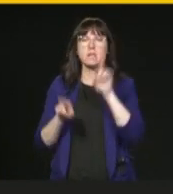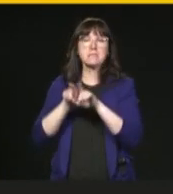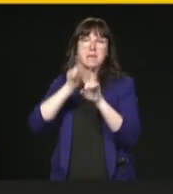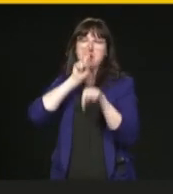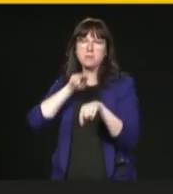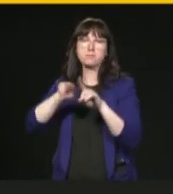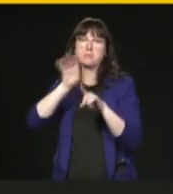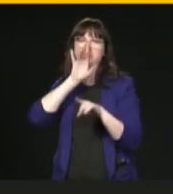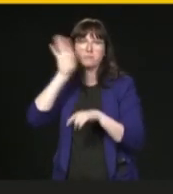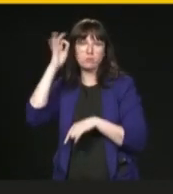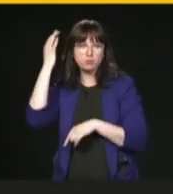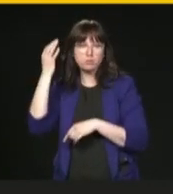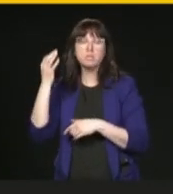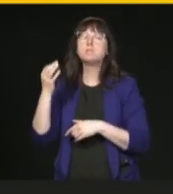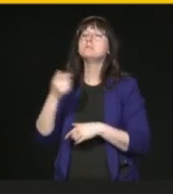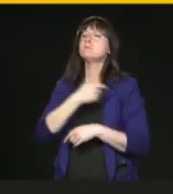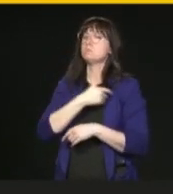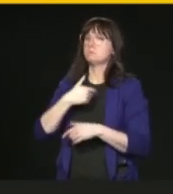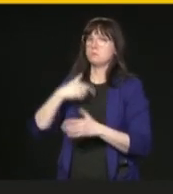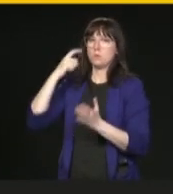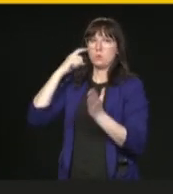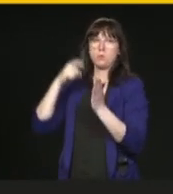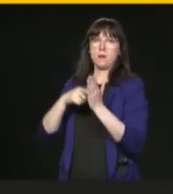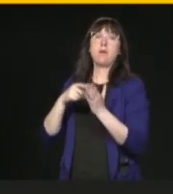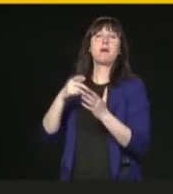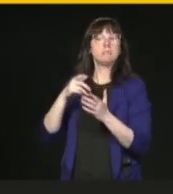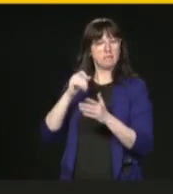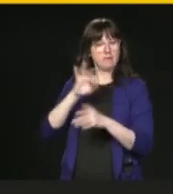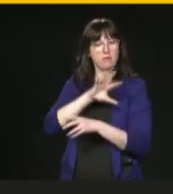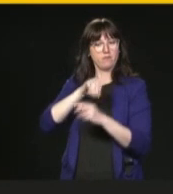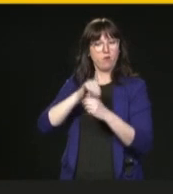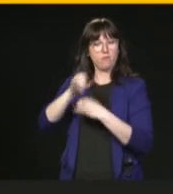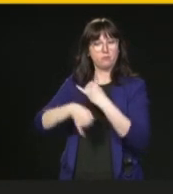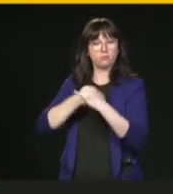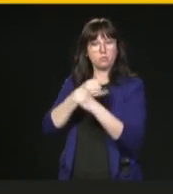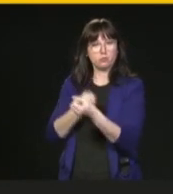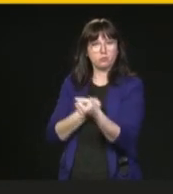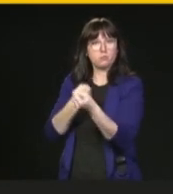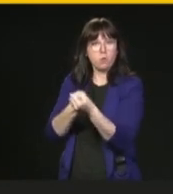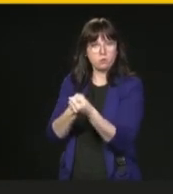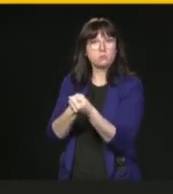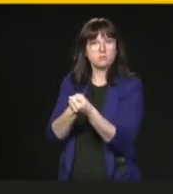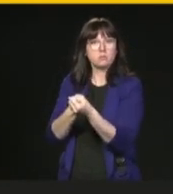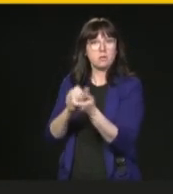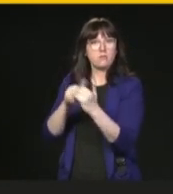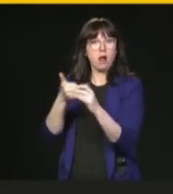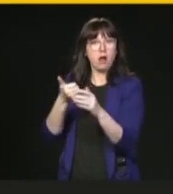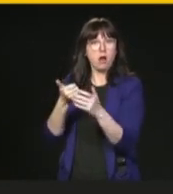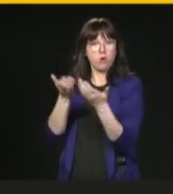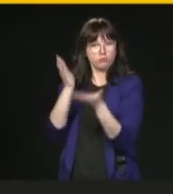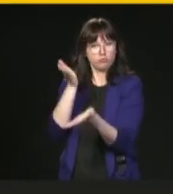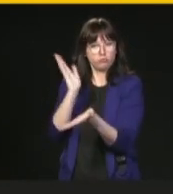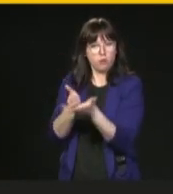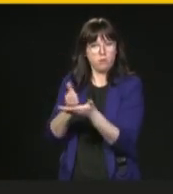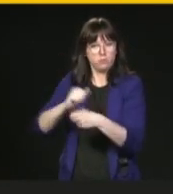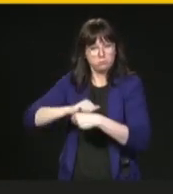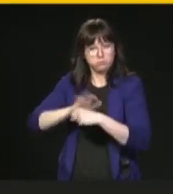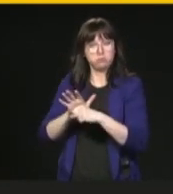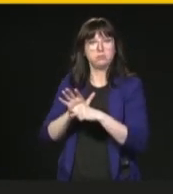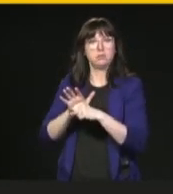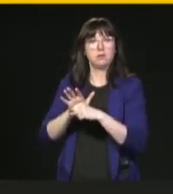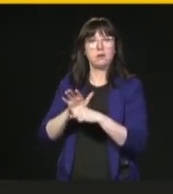We recognize that participating in global aid to combat COVID-19 is not just a question